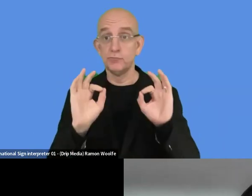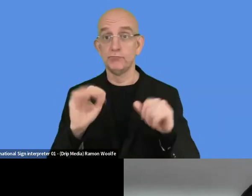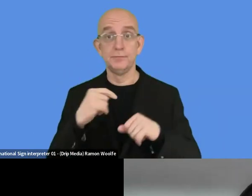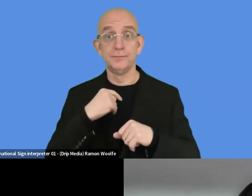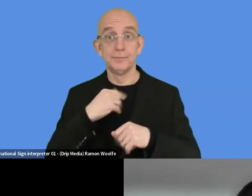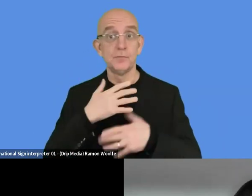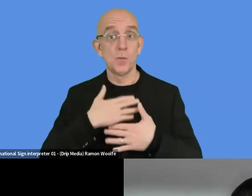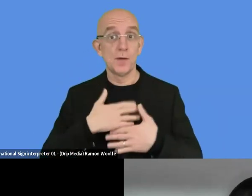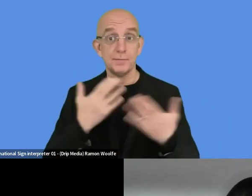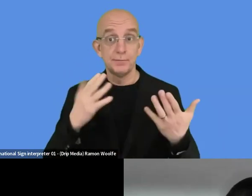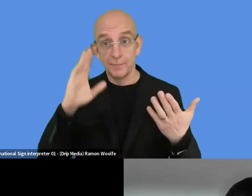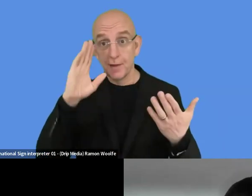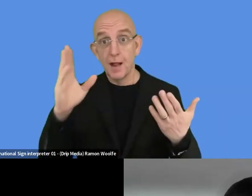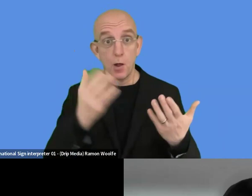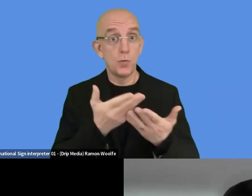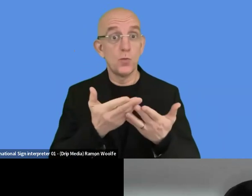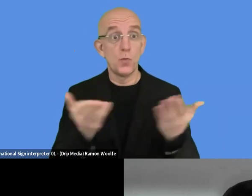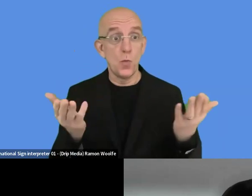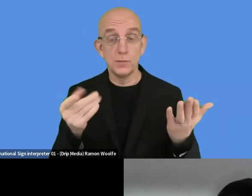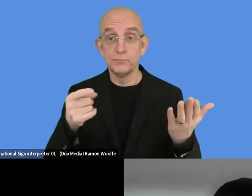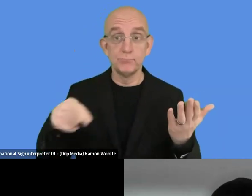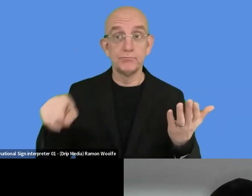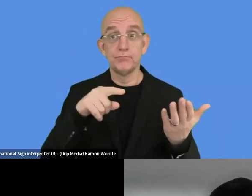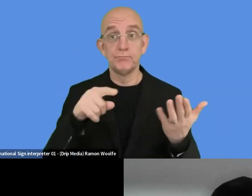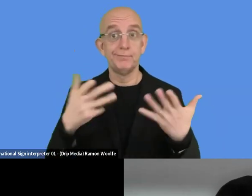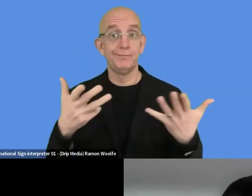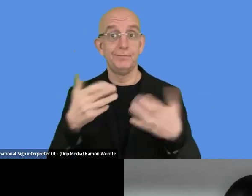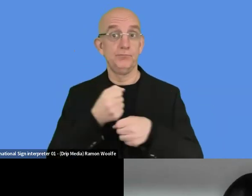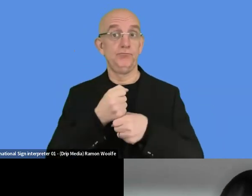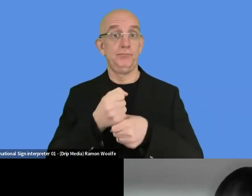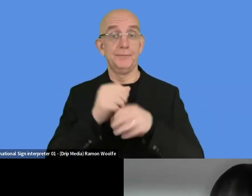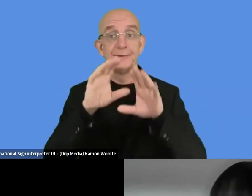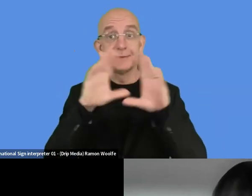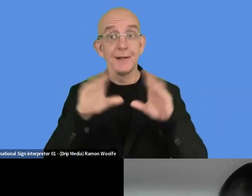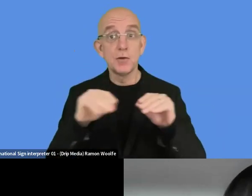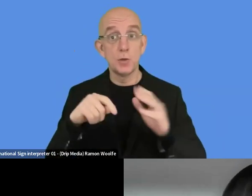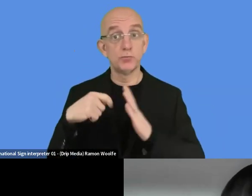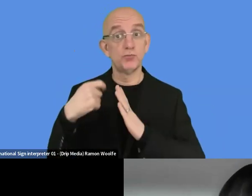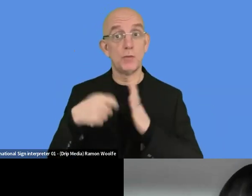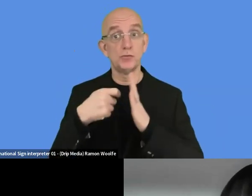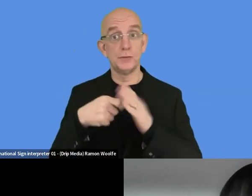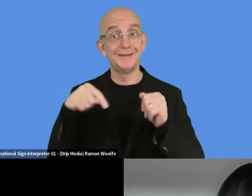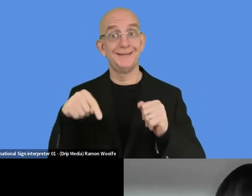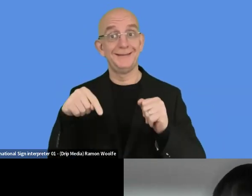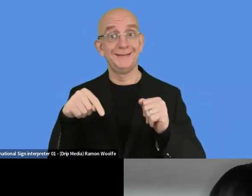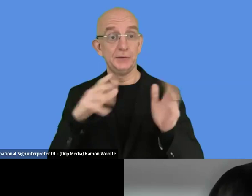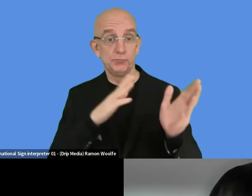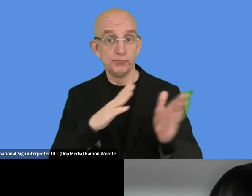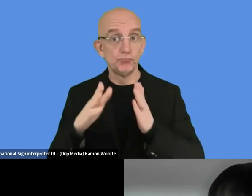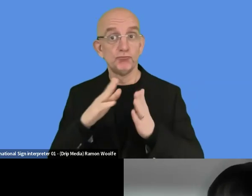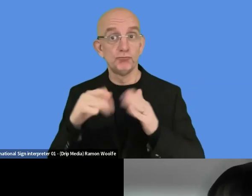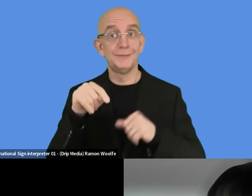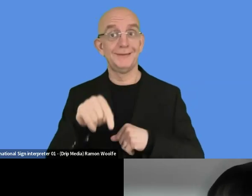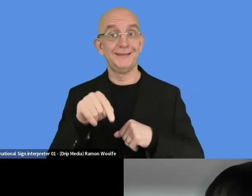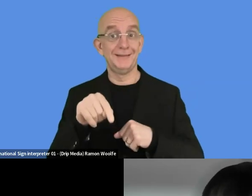you, as representing the Zero Project, who made this webinar series, able to